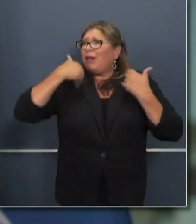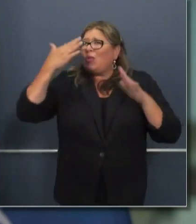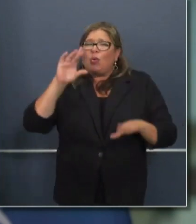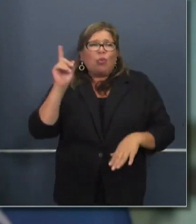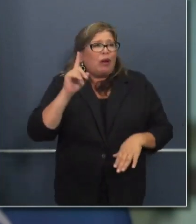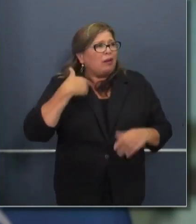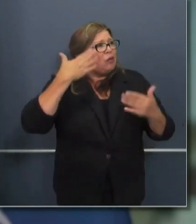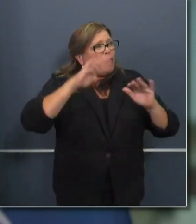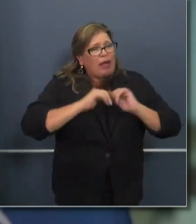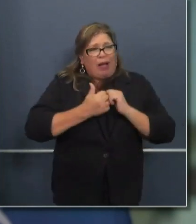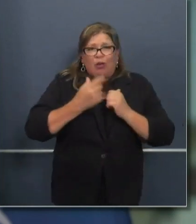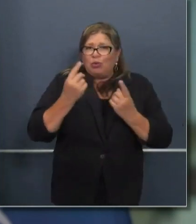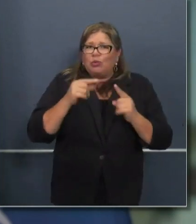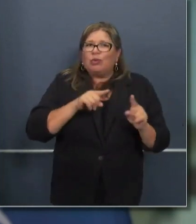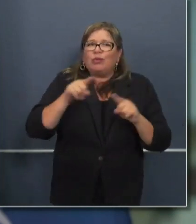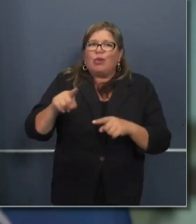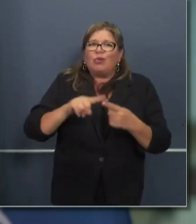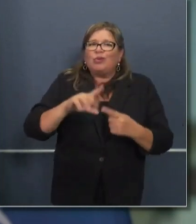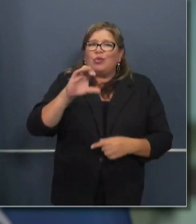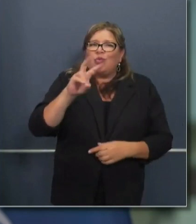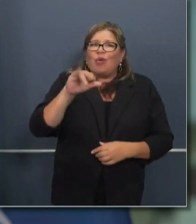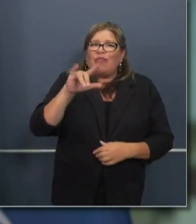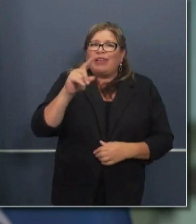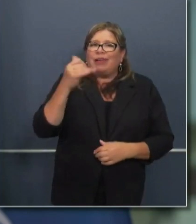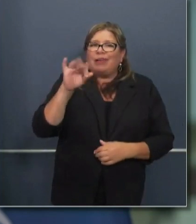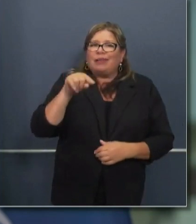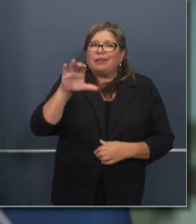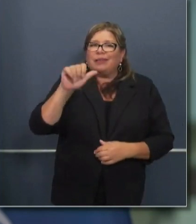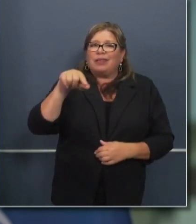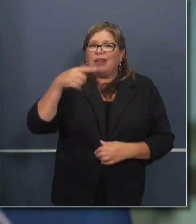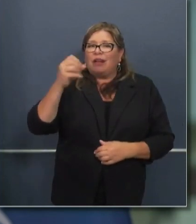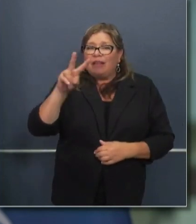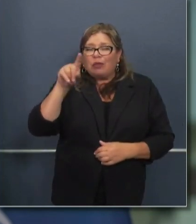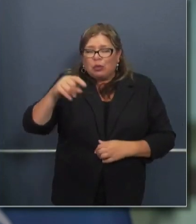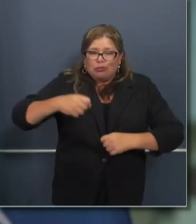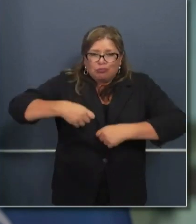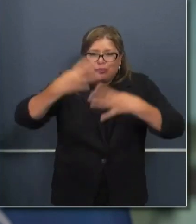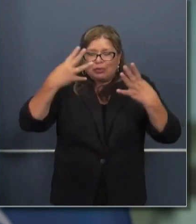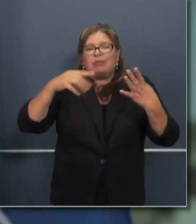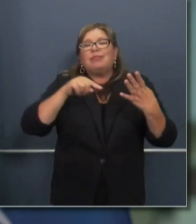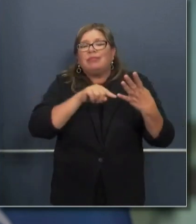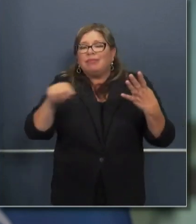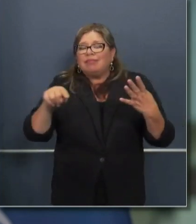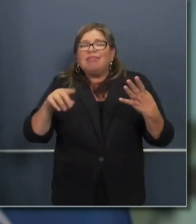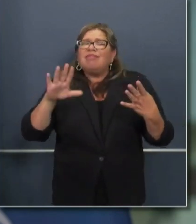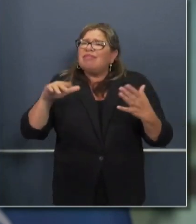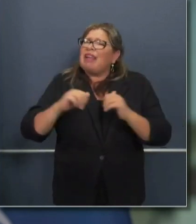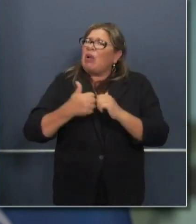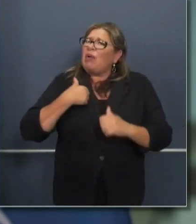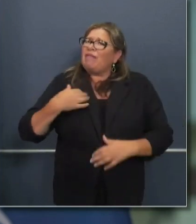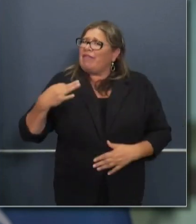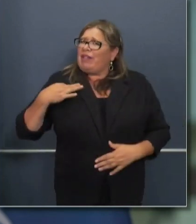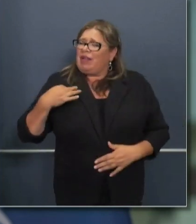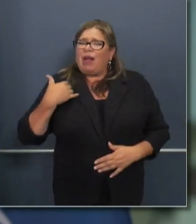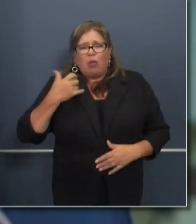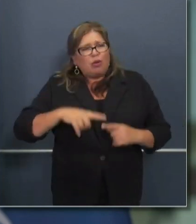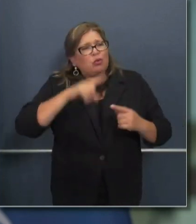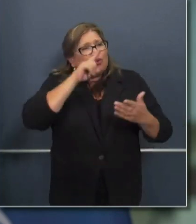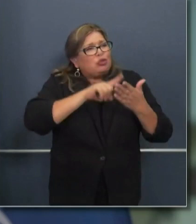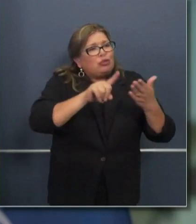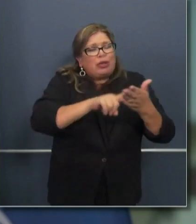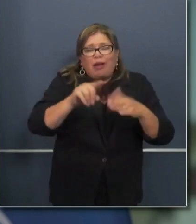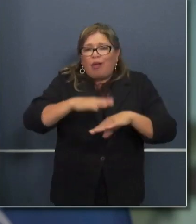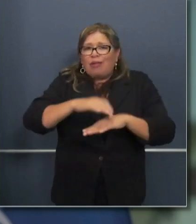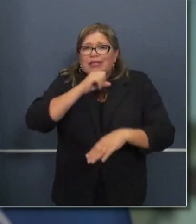has information on how you can support seniors and how you can just make calls and check in on strangers, see how they're doing, make a